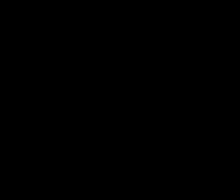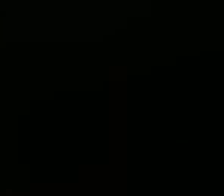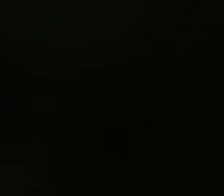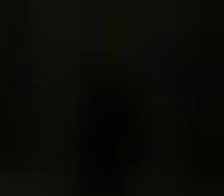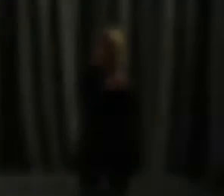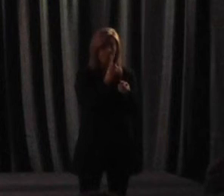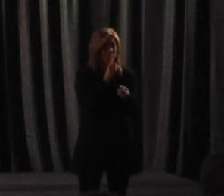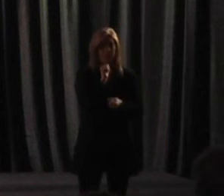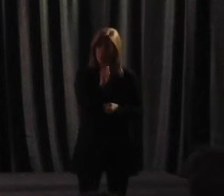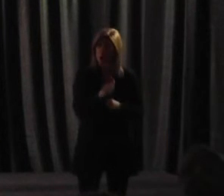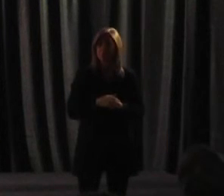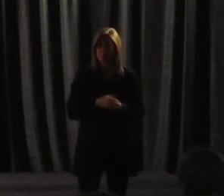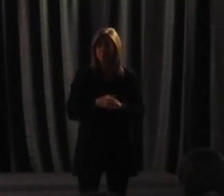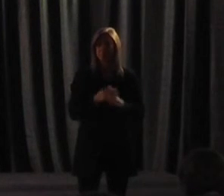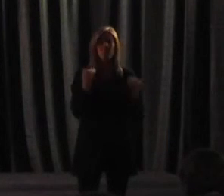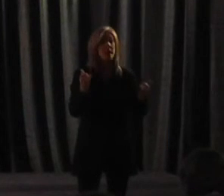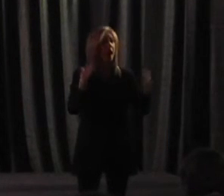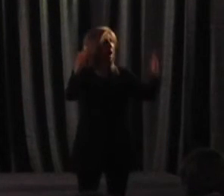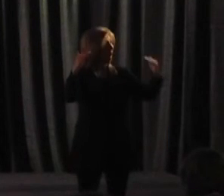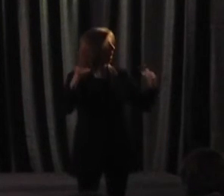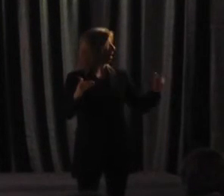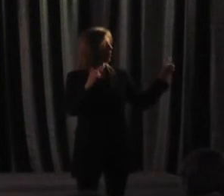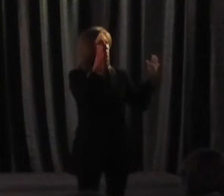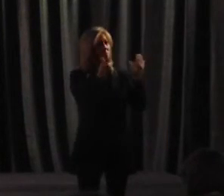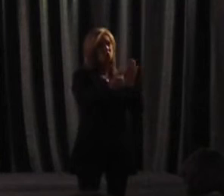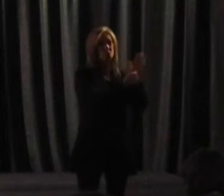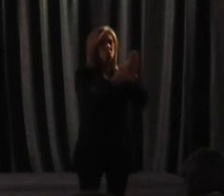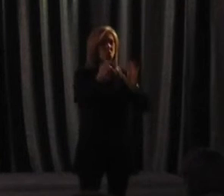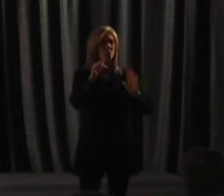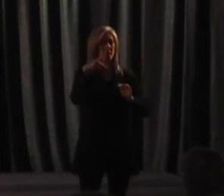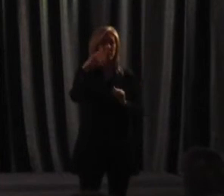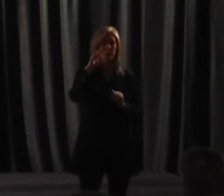Now on with the Pecha Kucha Ability Show.